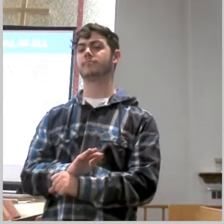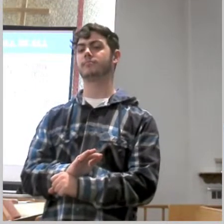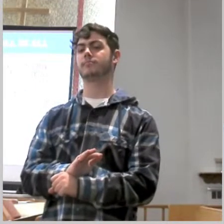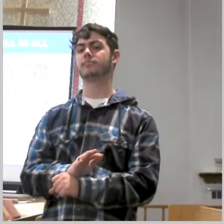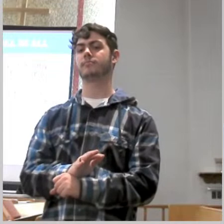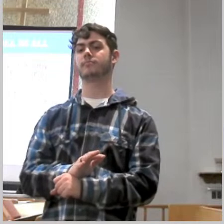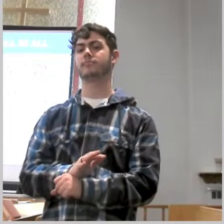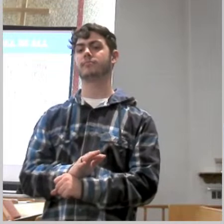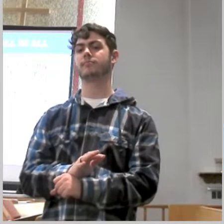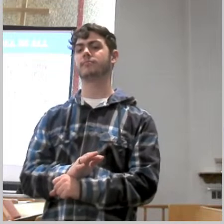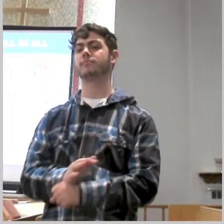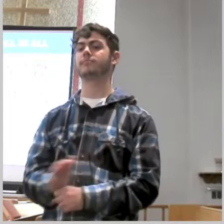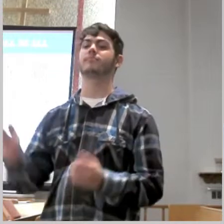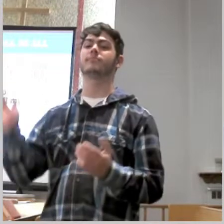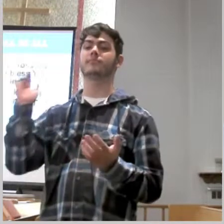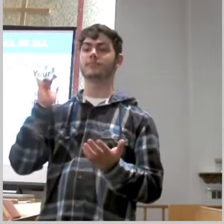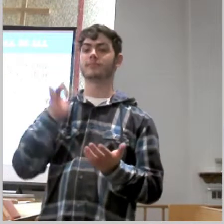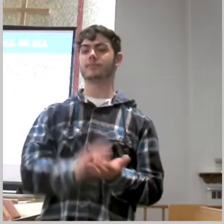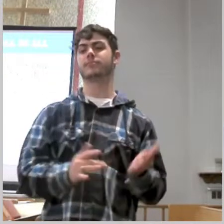all.